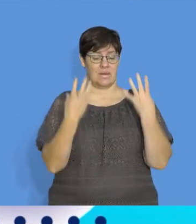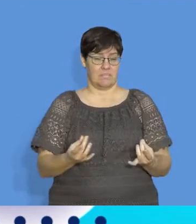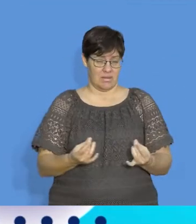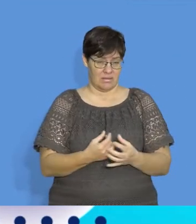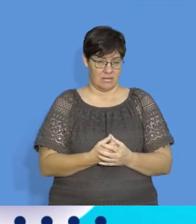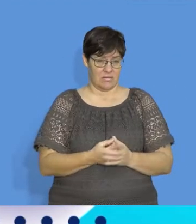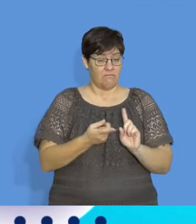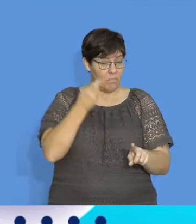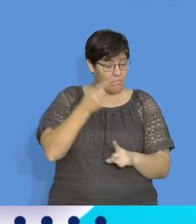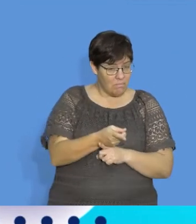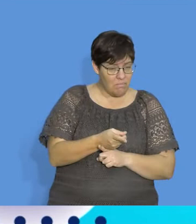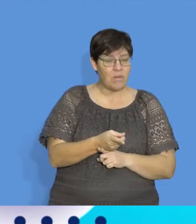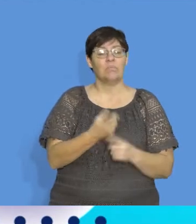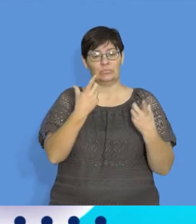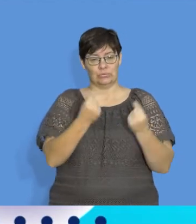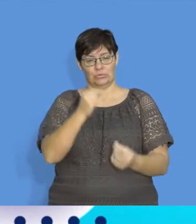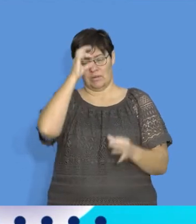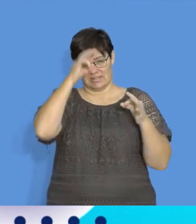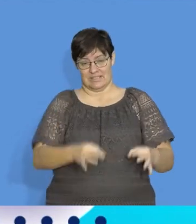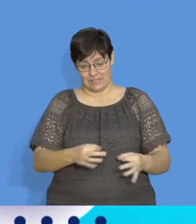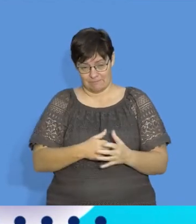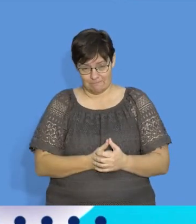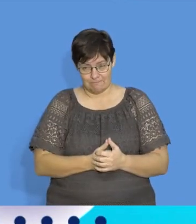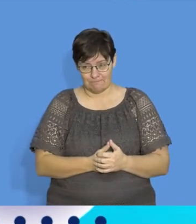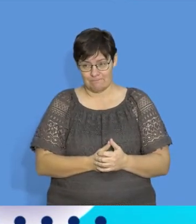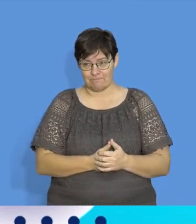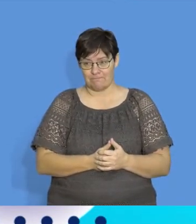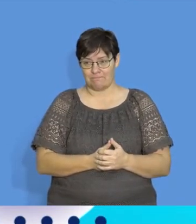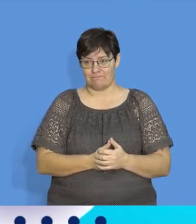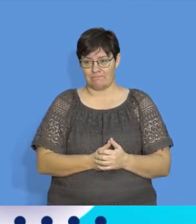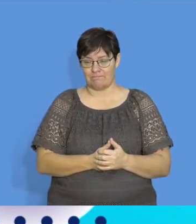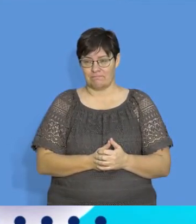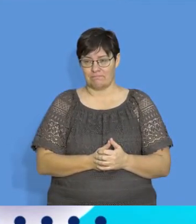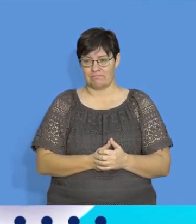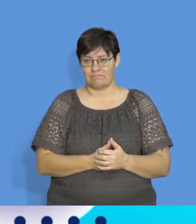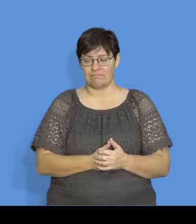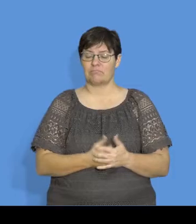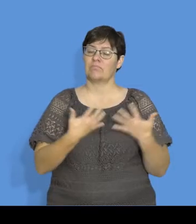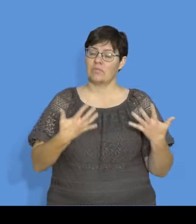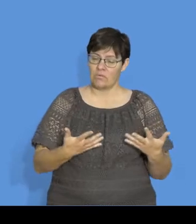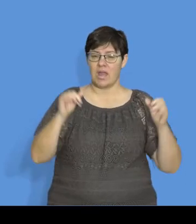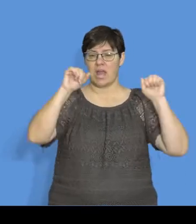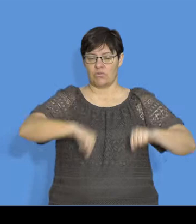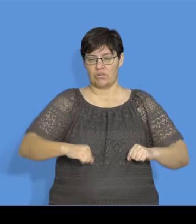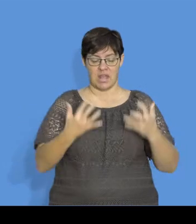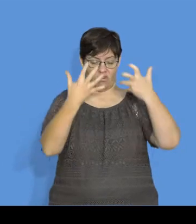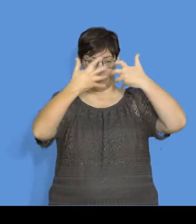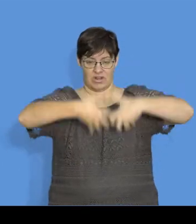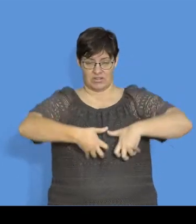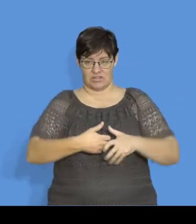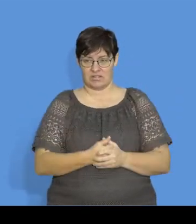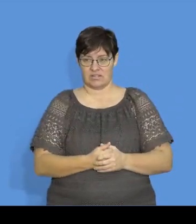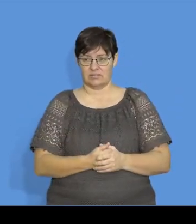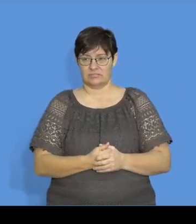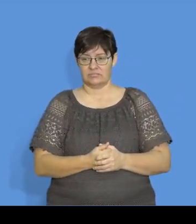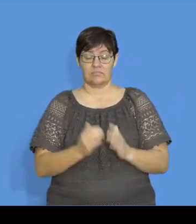and get a number. And from there, we can make some conclusion. Okay, let's look what we have now. So we agree